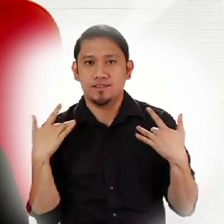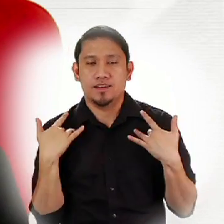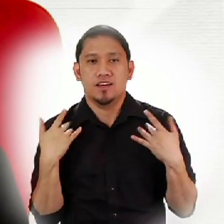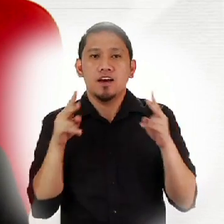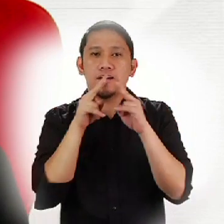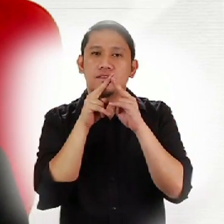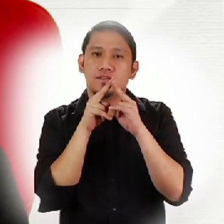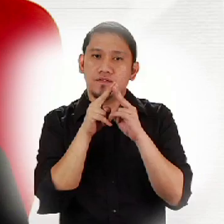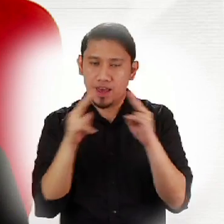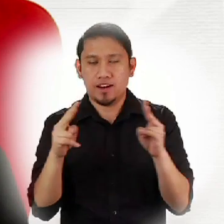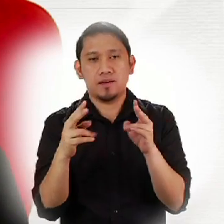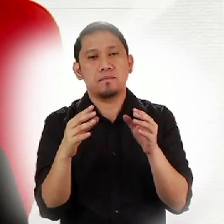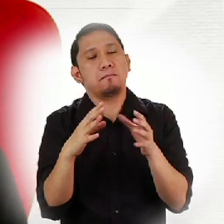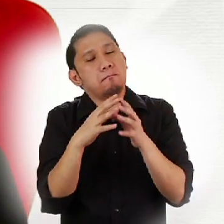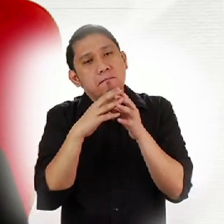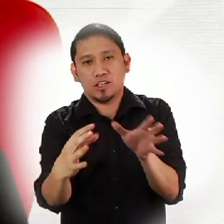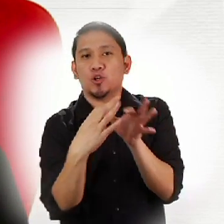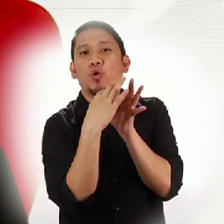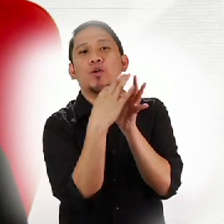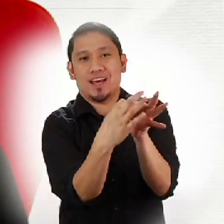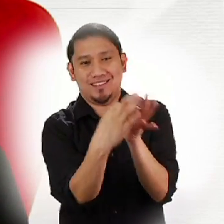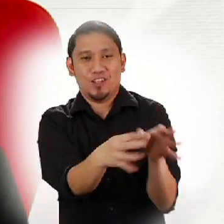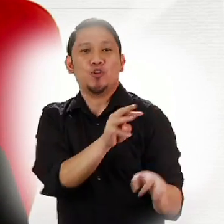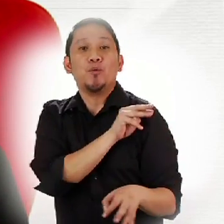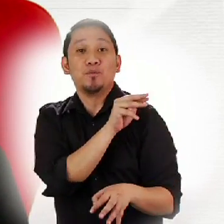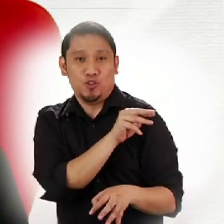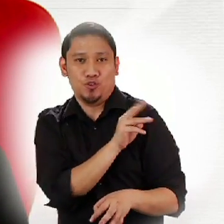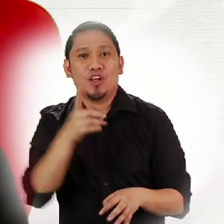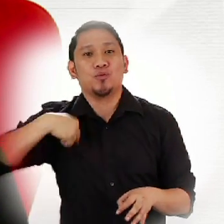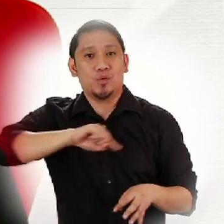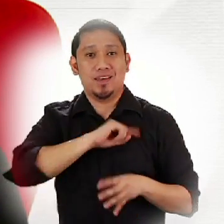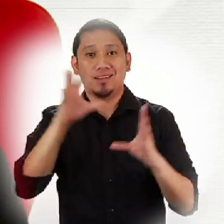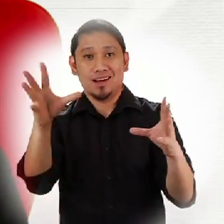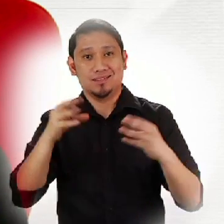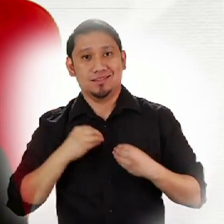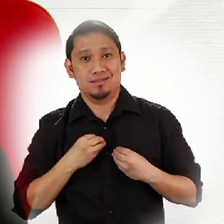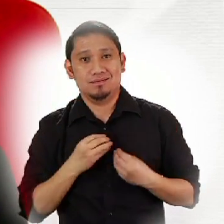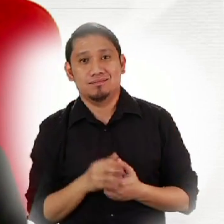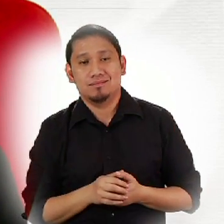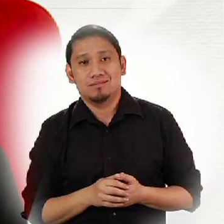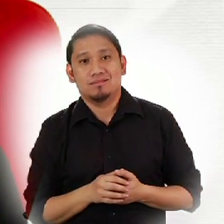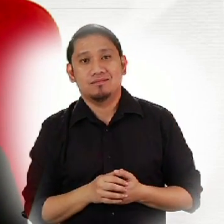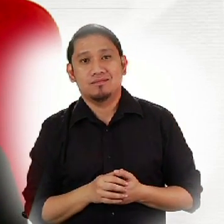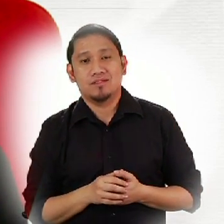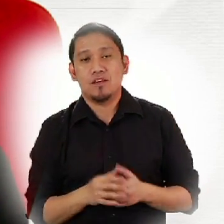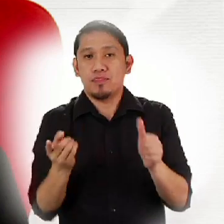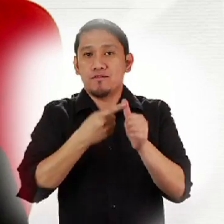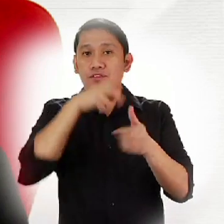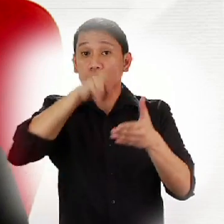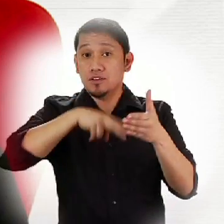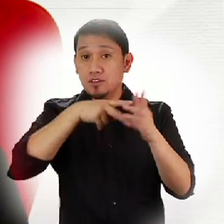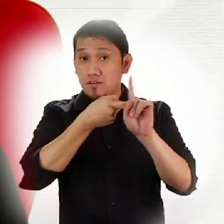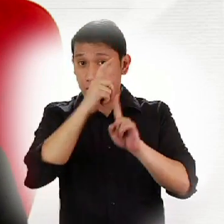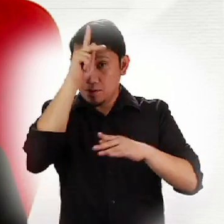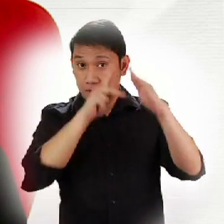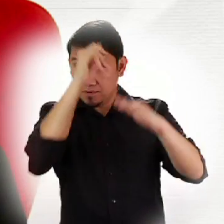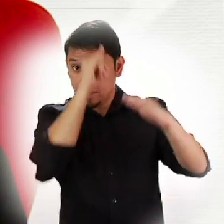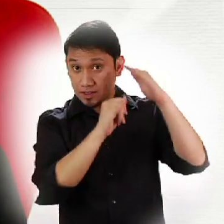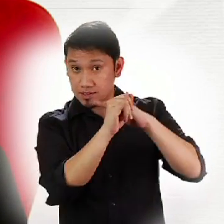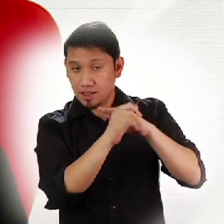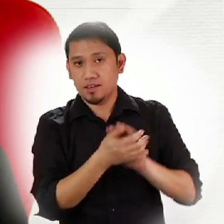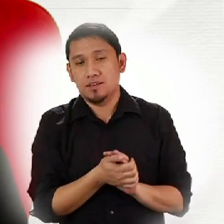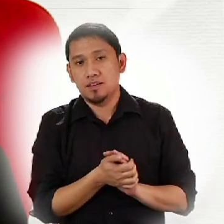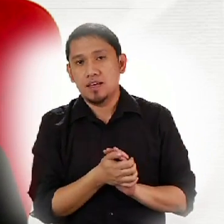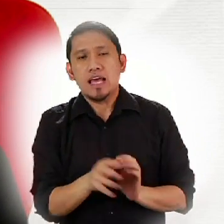is very much connected to the mission that we have received. In the first reading from Isaiah,